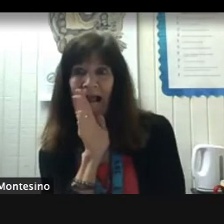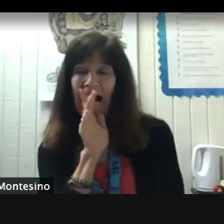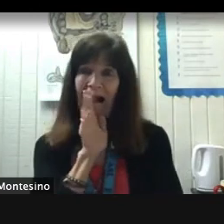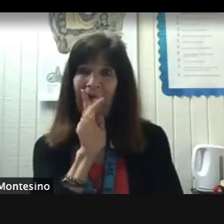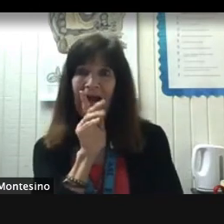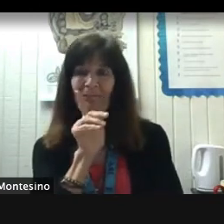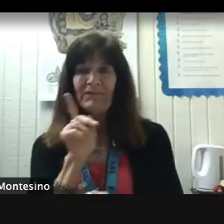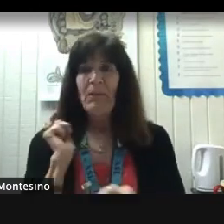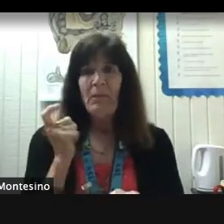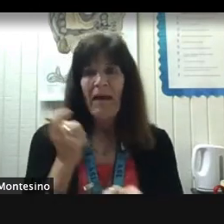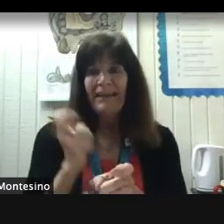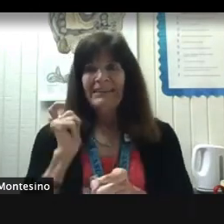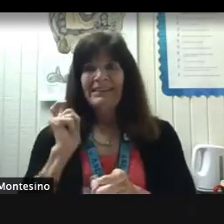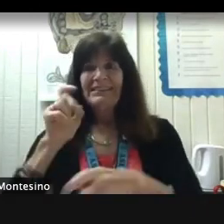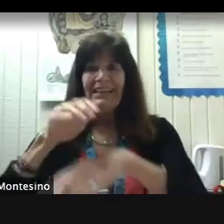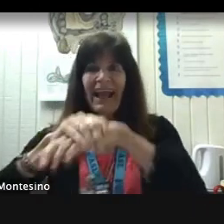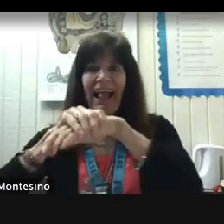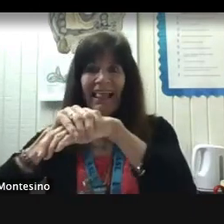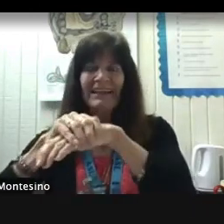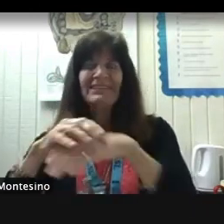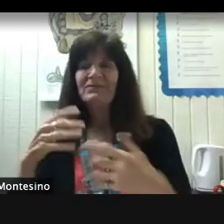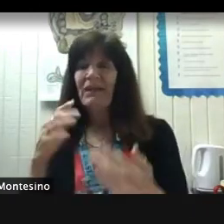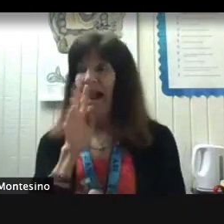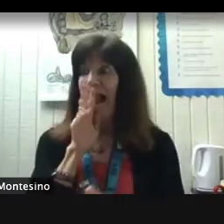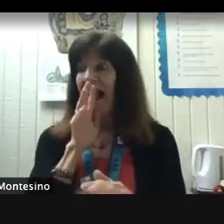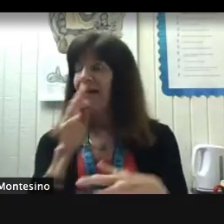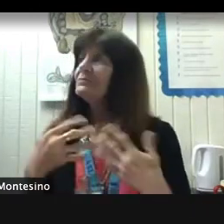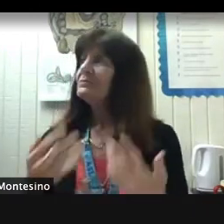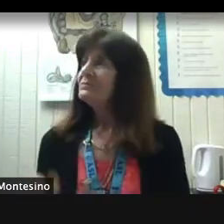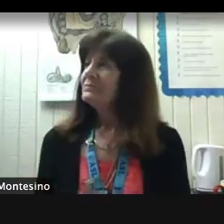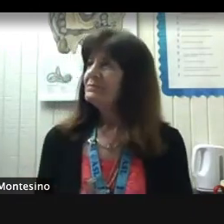mean? I don't, I don't understand because obviously I'd grown up